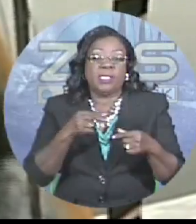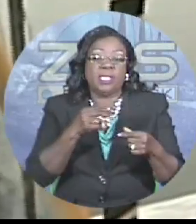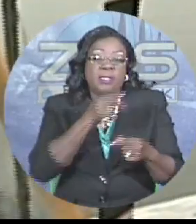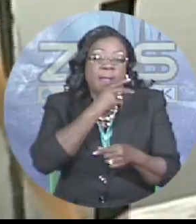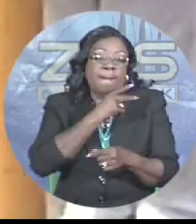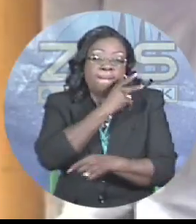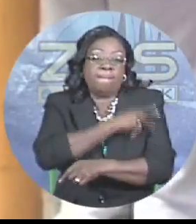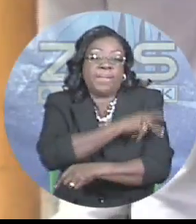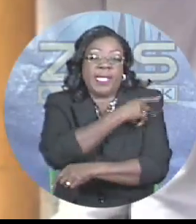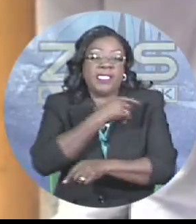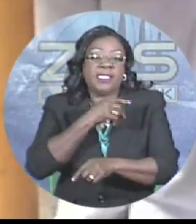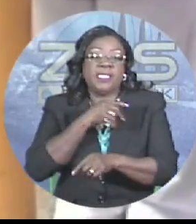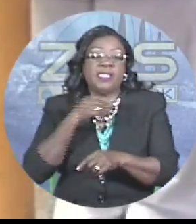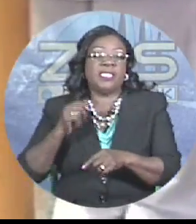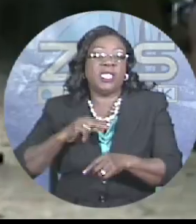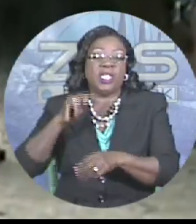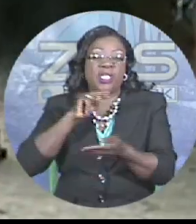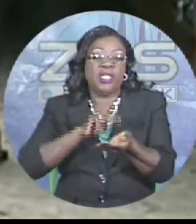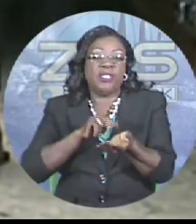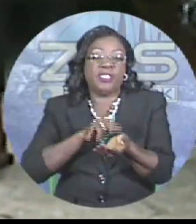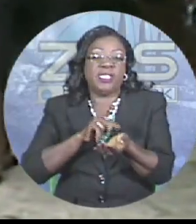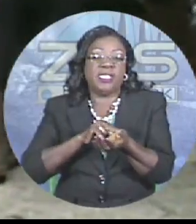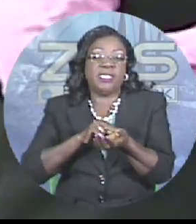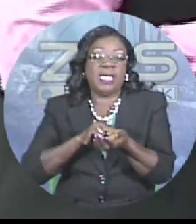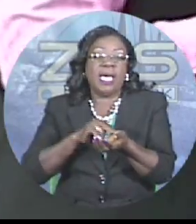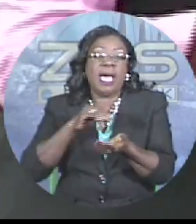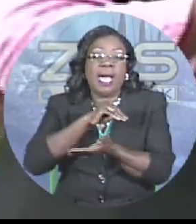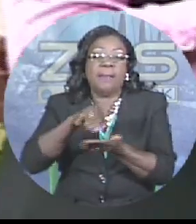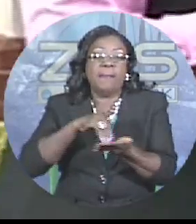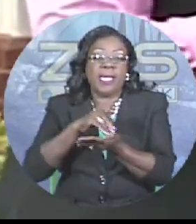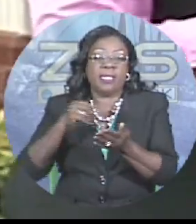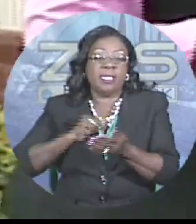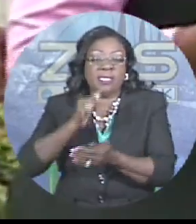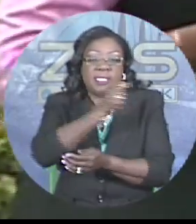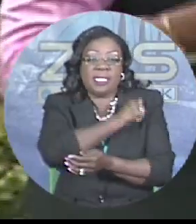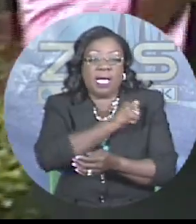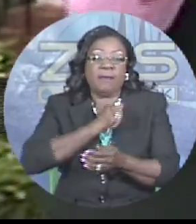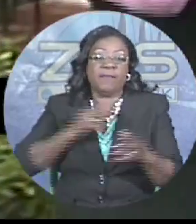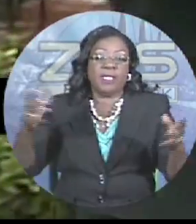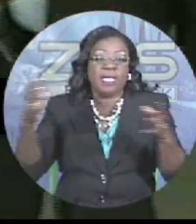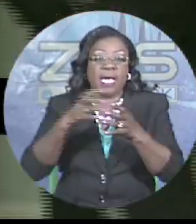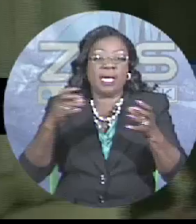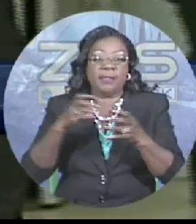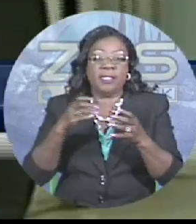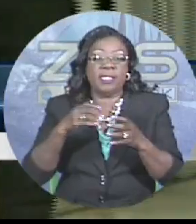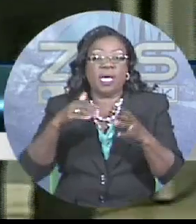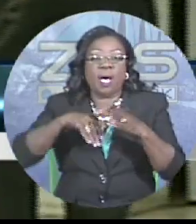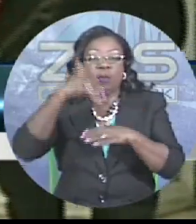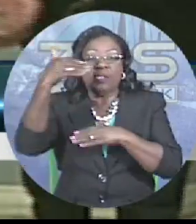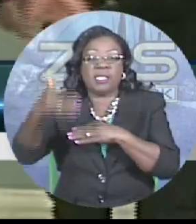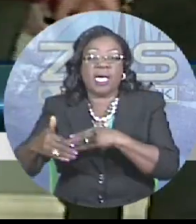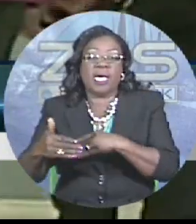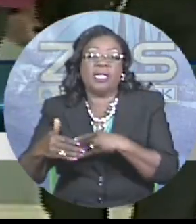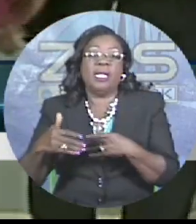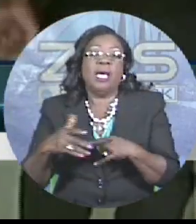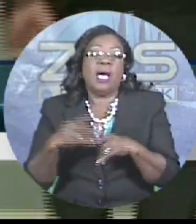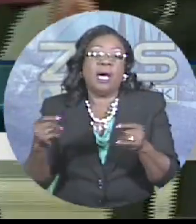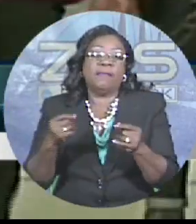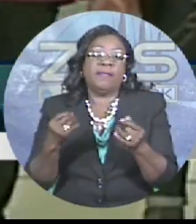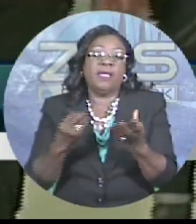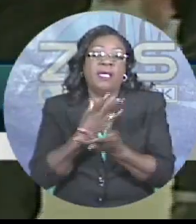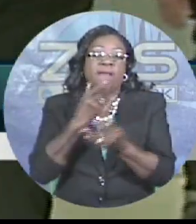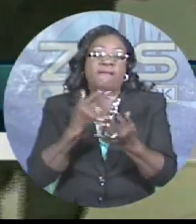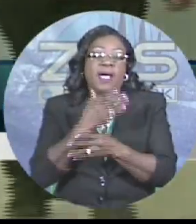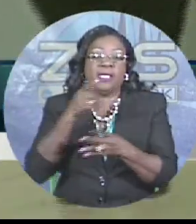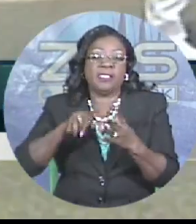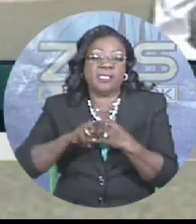medical staff gathering in the parking lot at the Rand Memorial Hospital Friday afternoon after alarms rang out through the building,